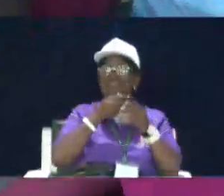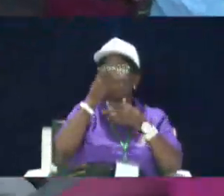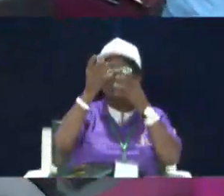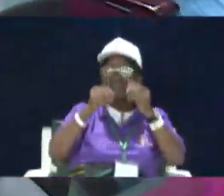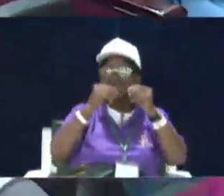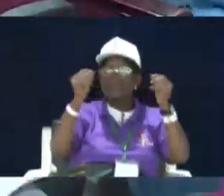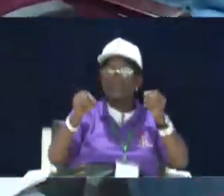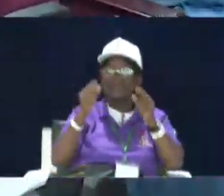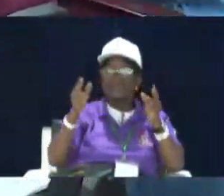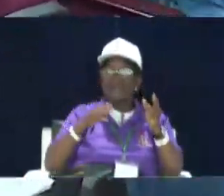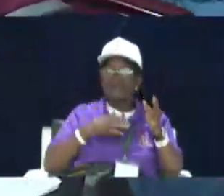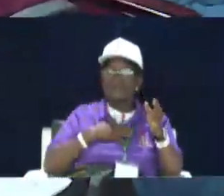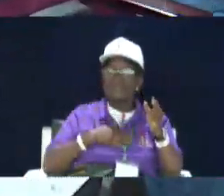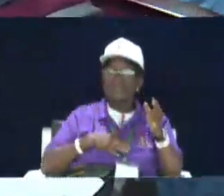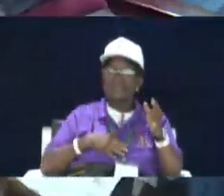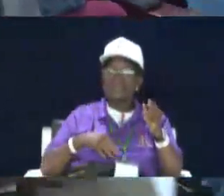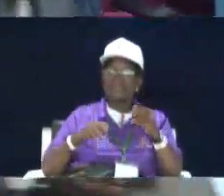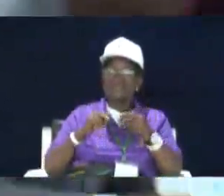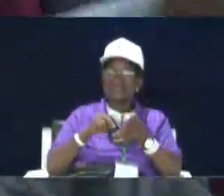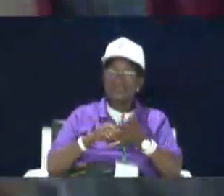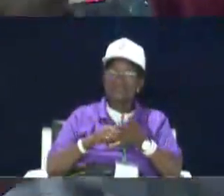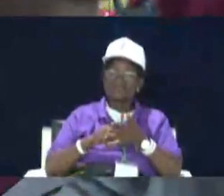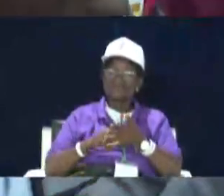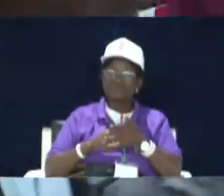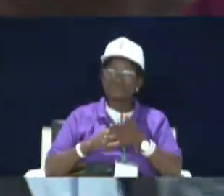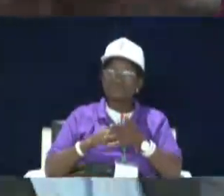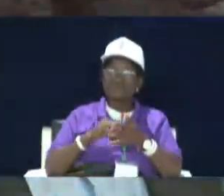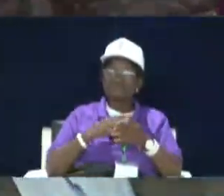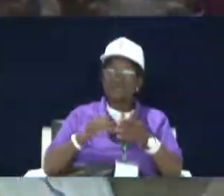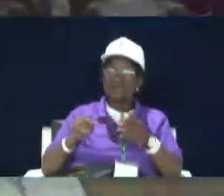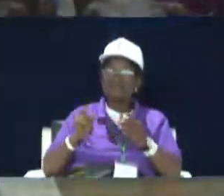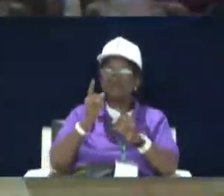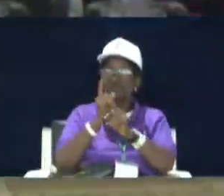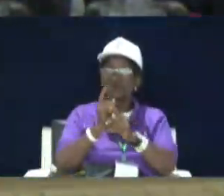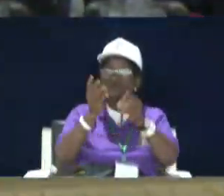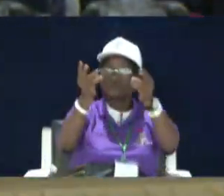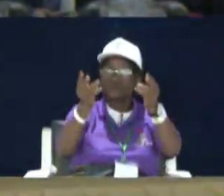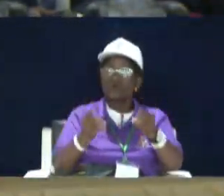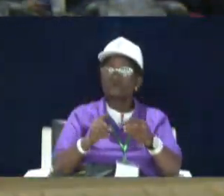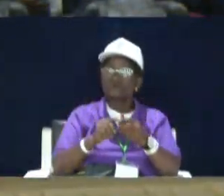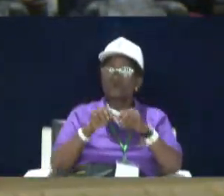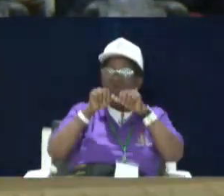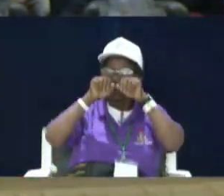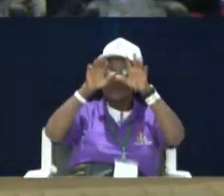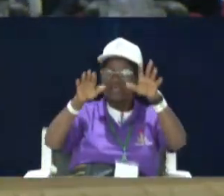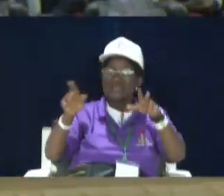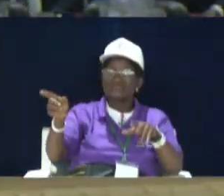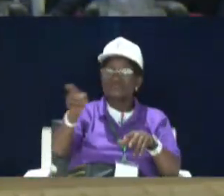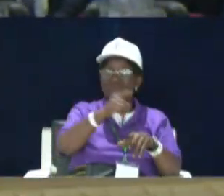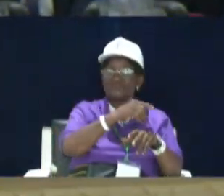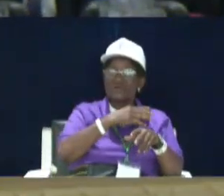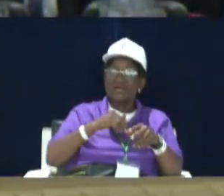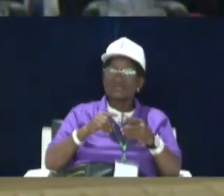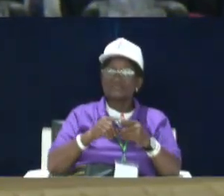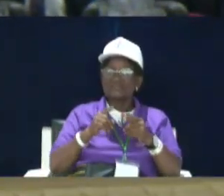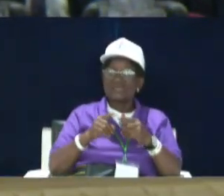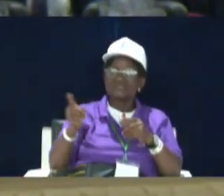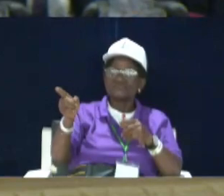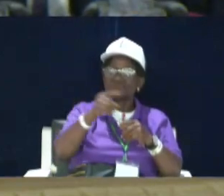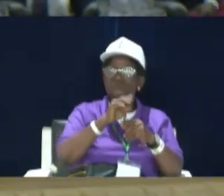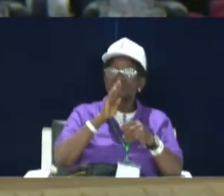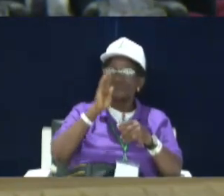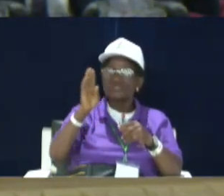Let's stand on our feet. I just want to bless you, and then you'll be on your way. But as usual,